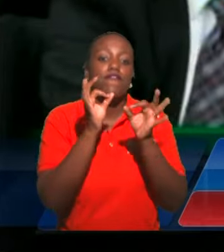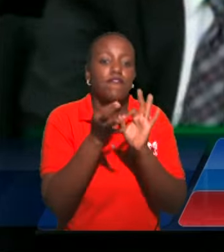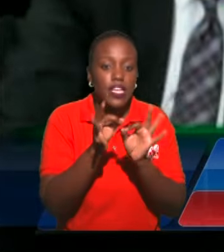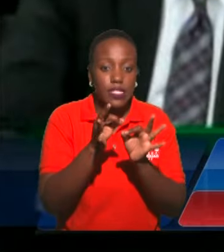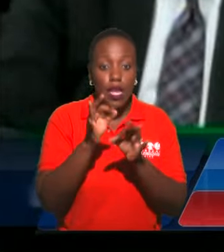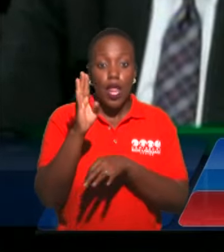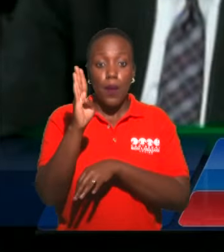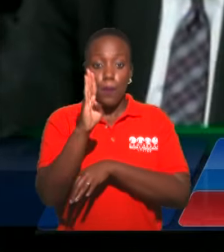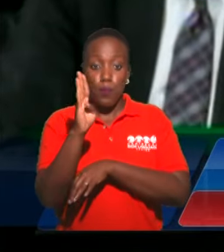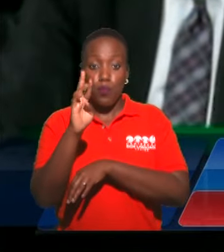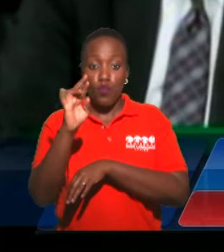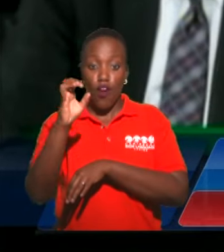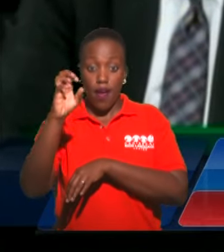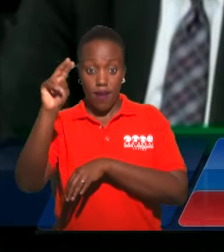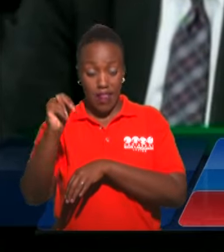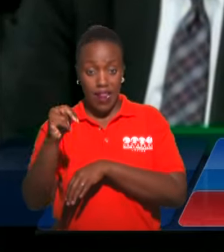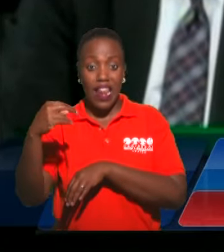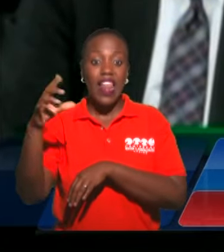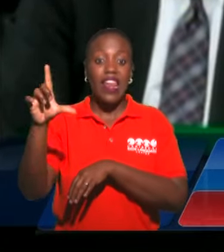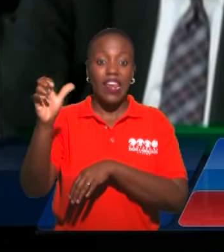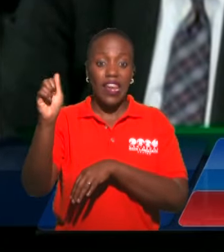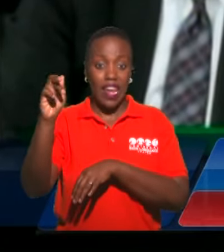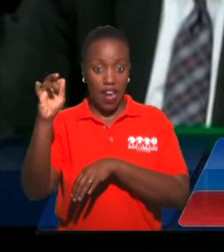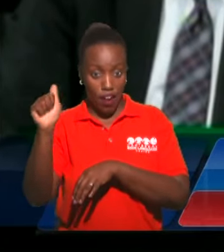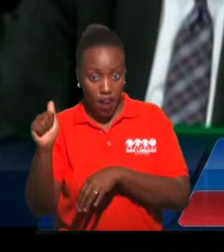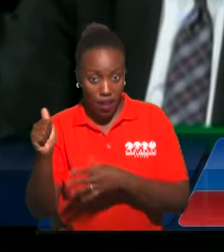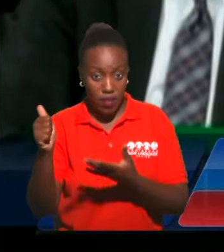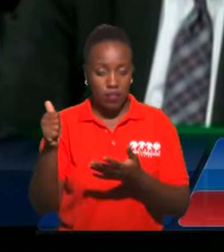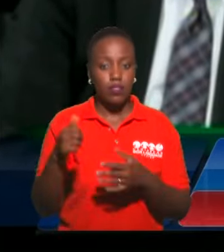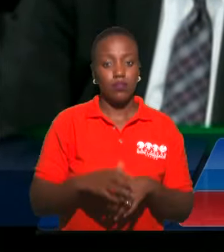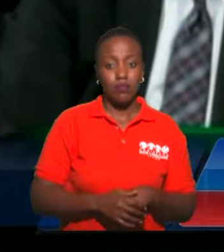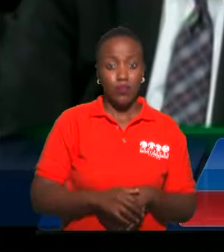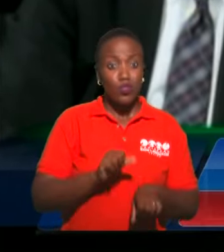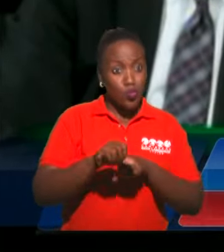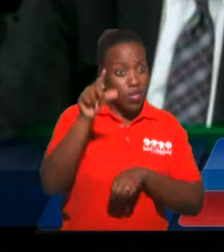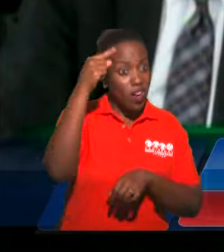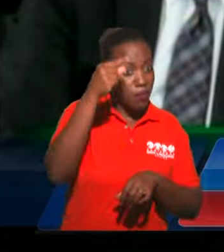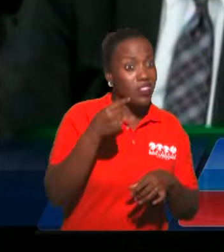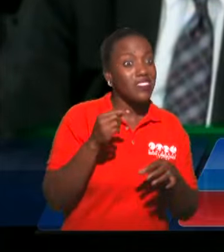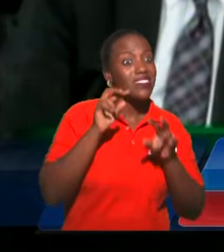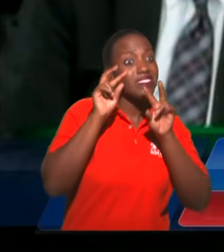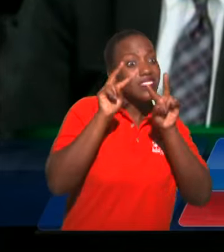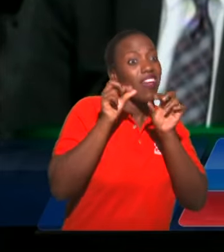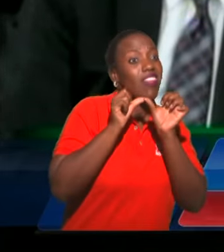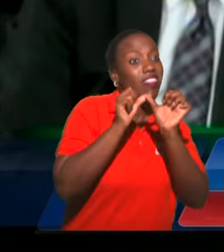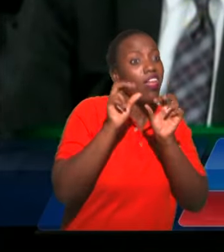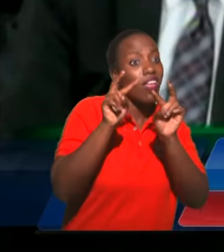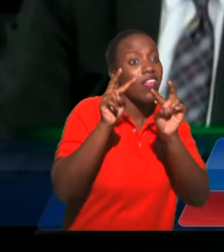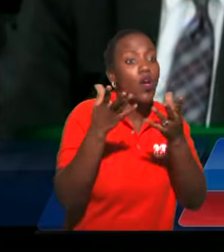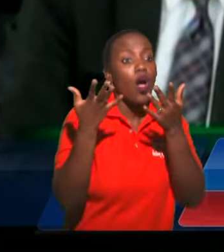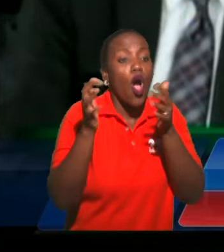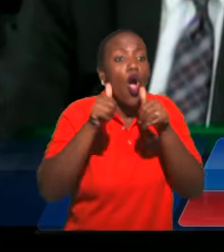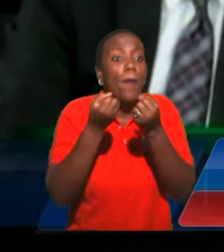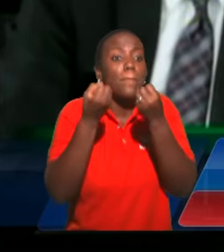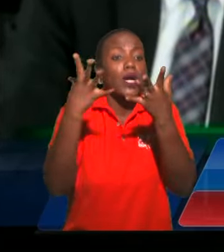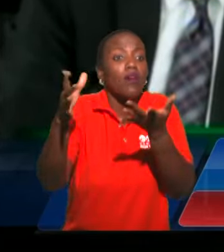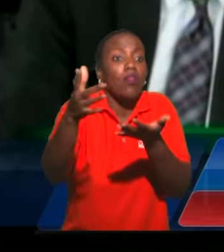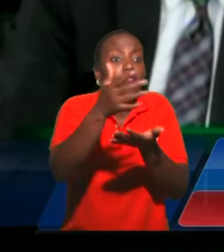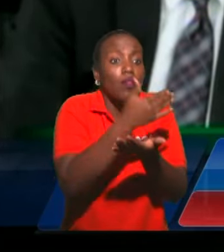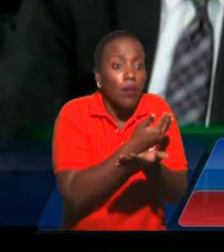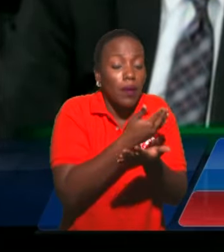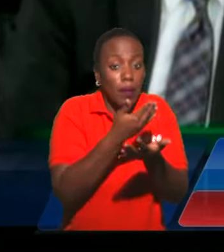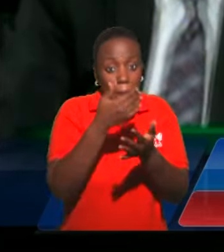yet to see how much revenue is going to be generated from this event, whether it's greater than $21.8